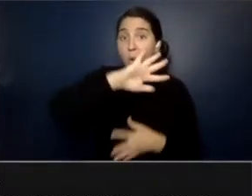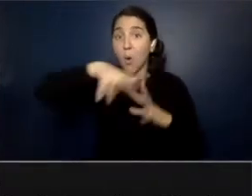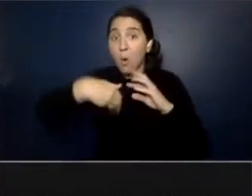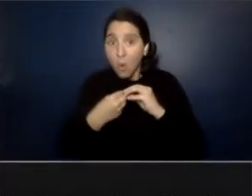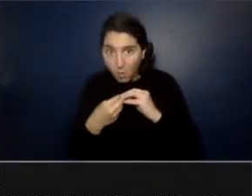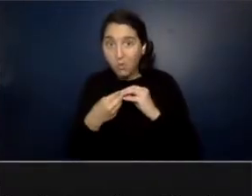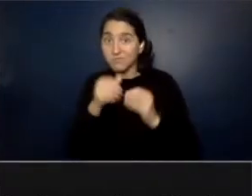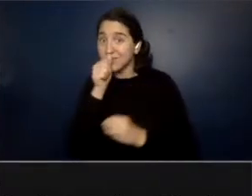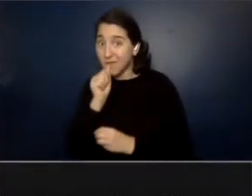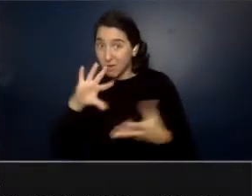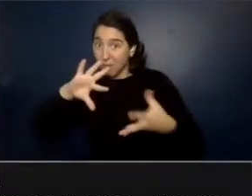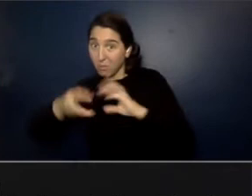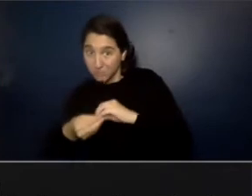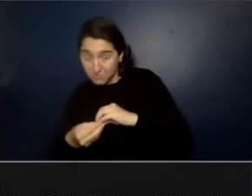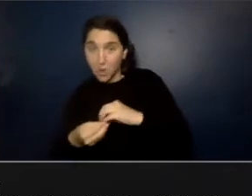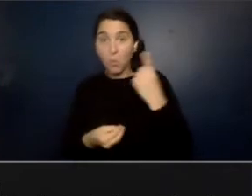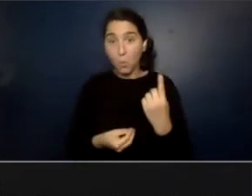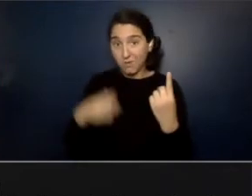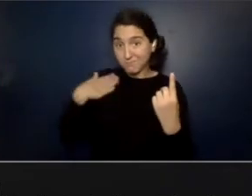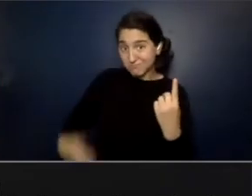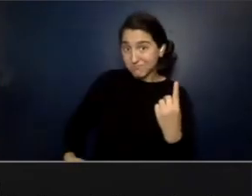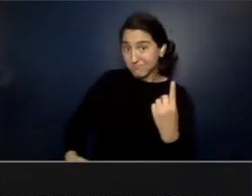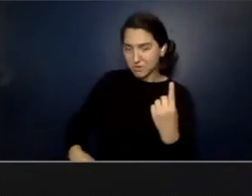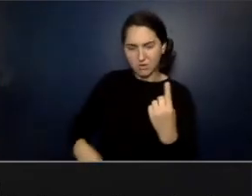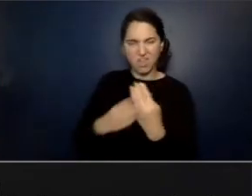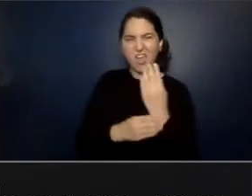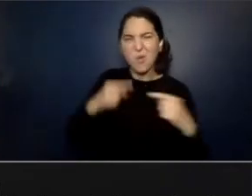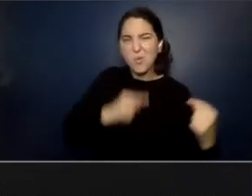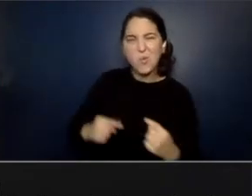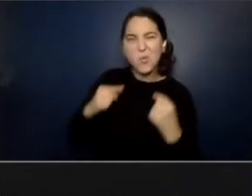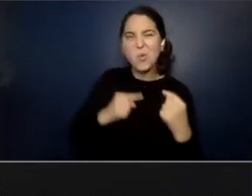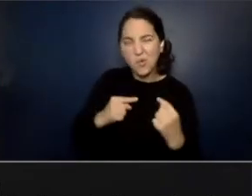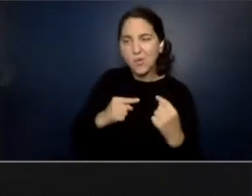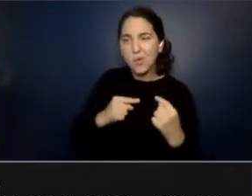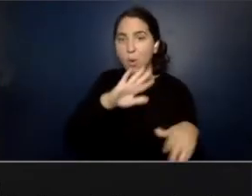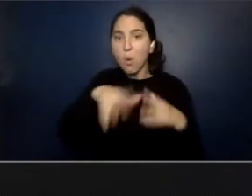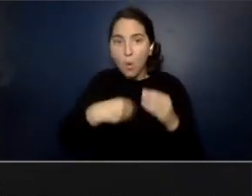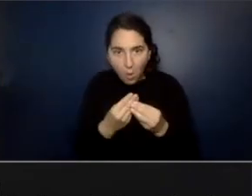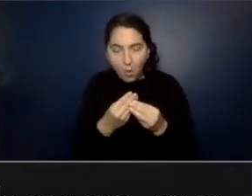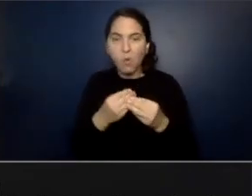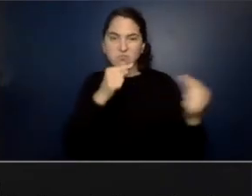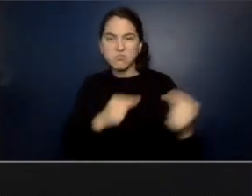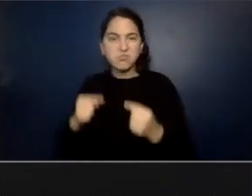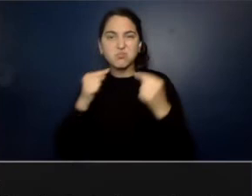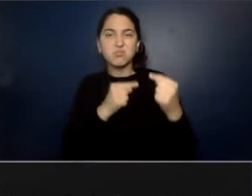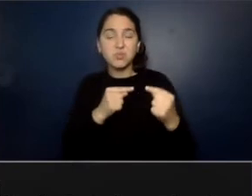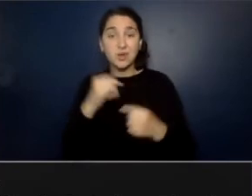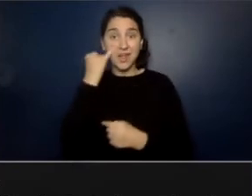free to choose as you please. You matter. You are unique in essential